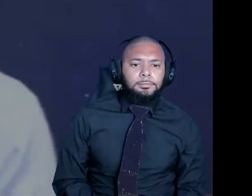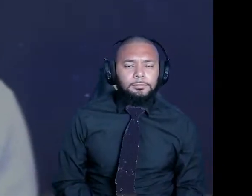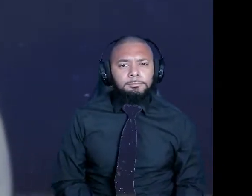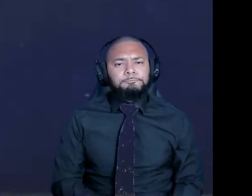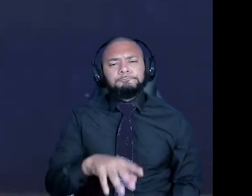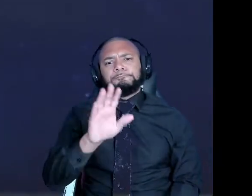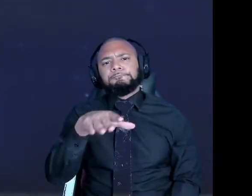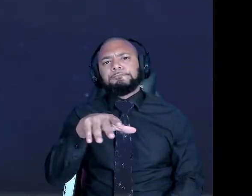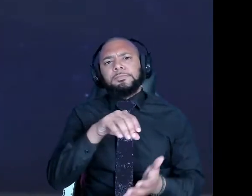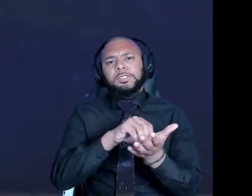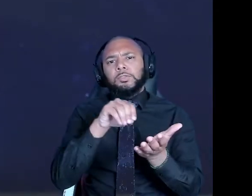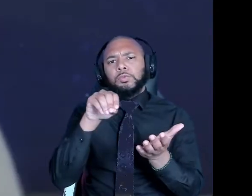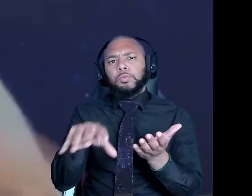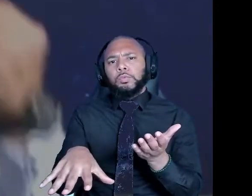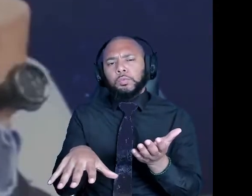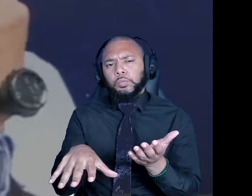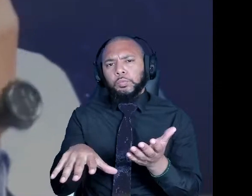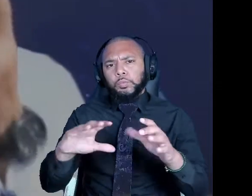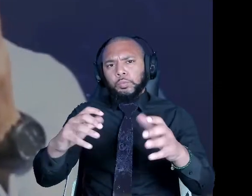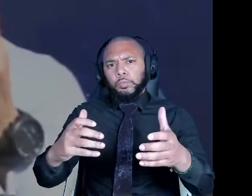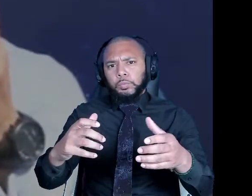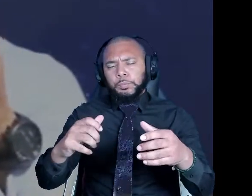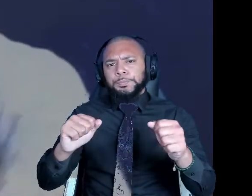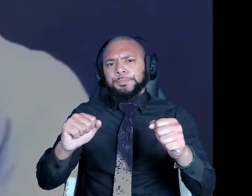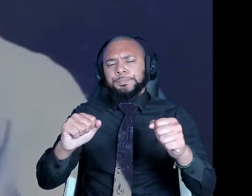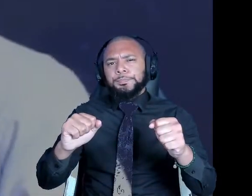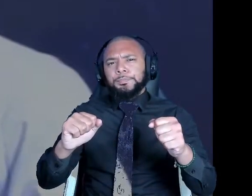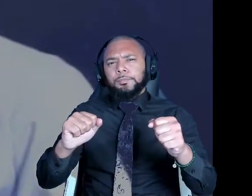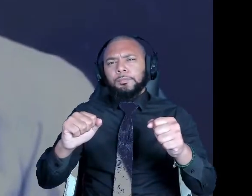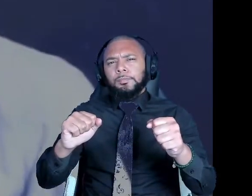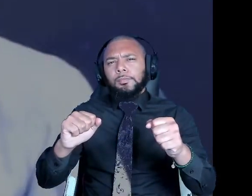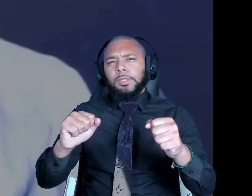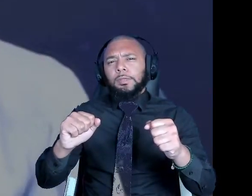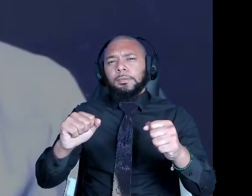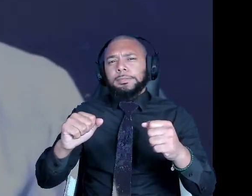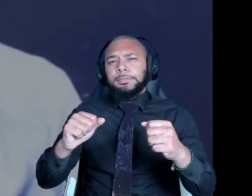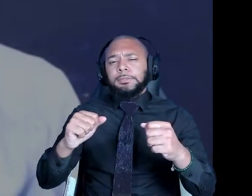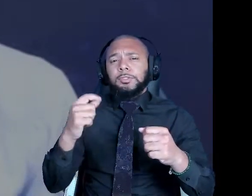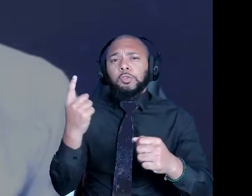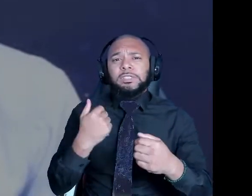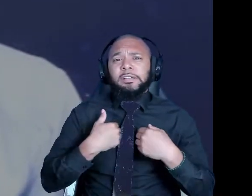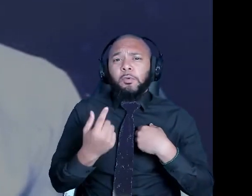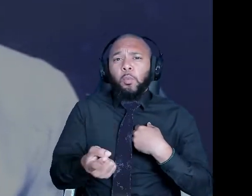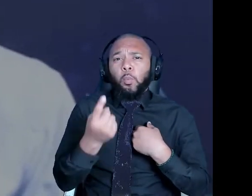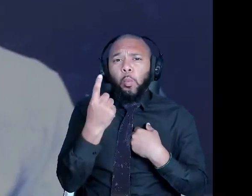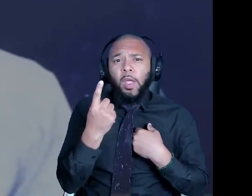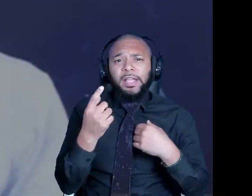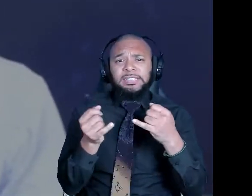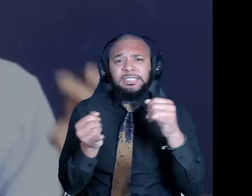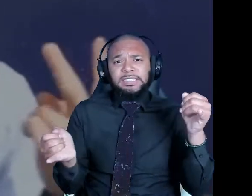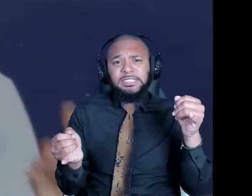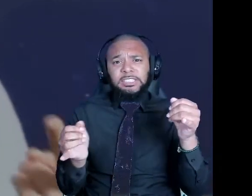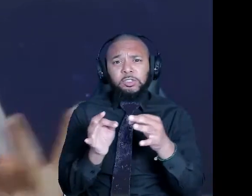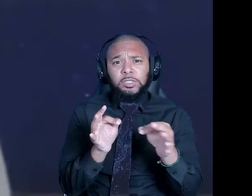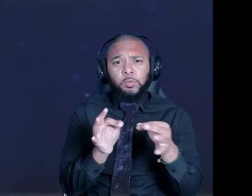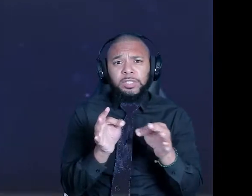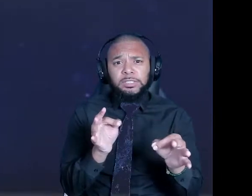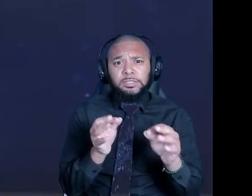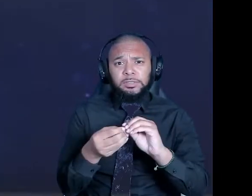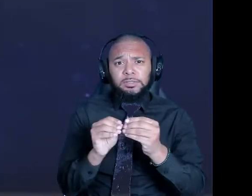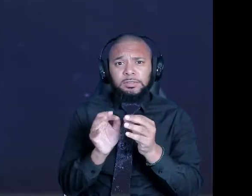Students, there's not always one linear equation. Sometimes there are